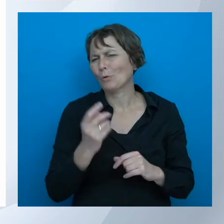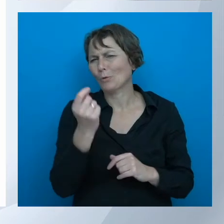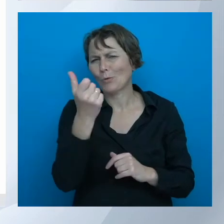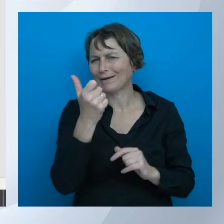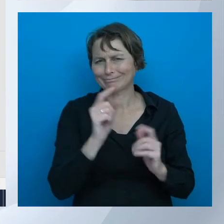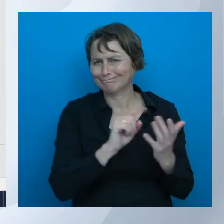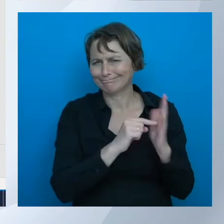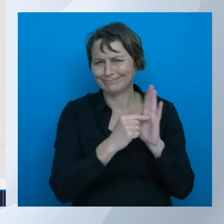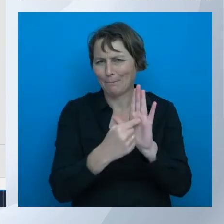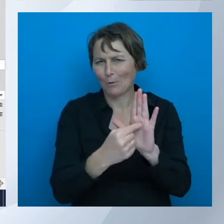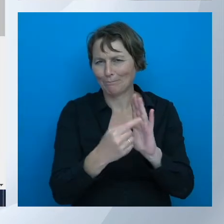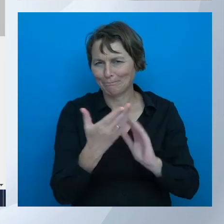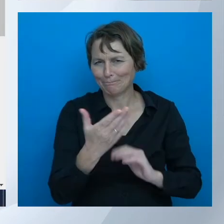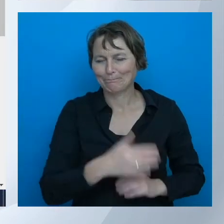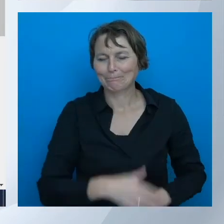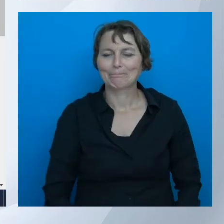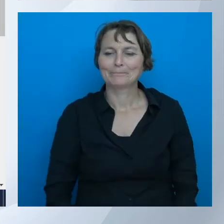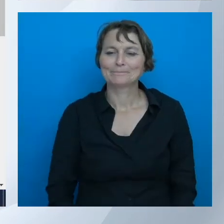well.